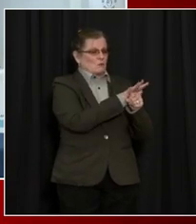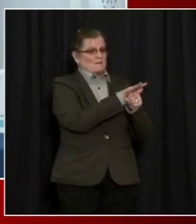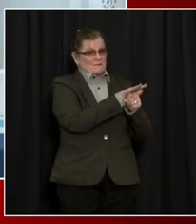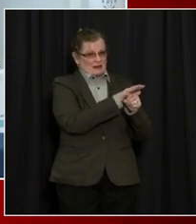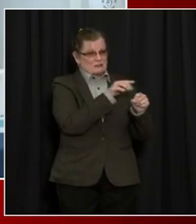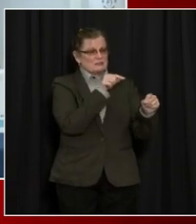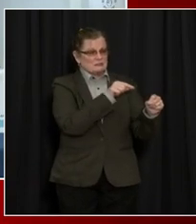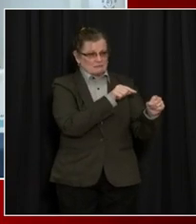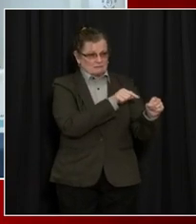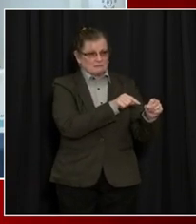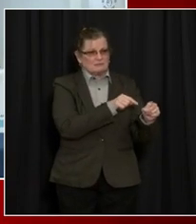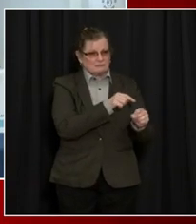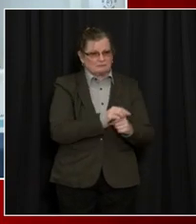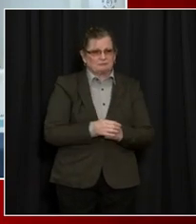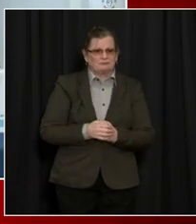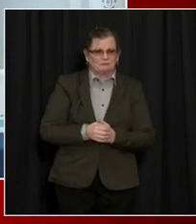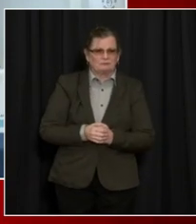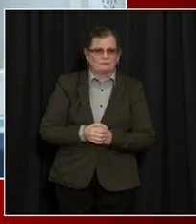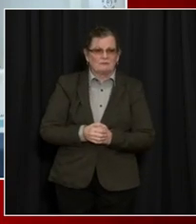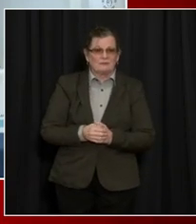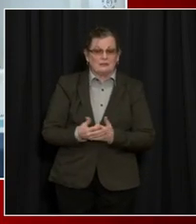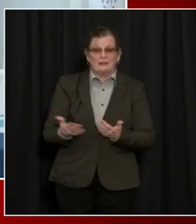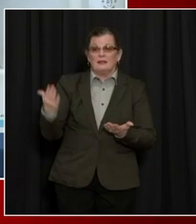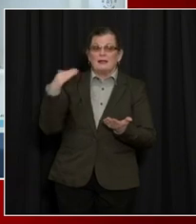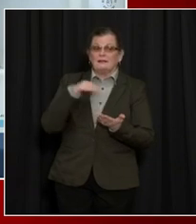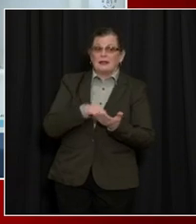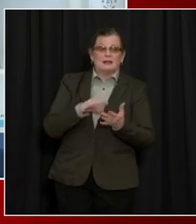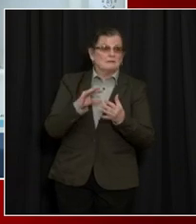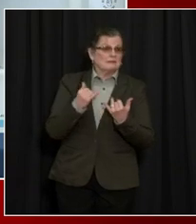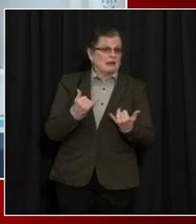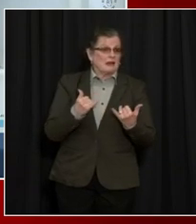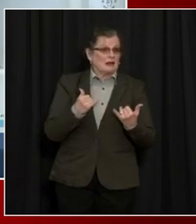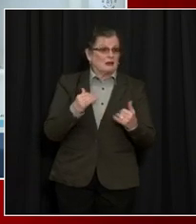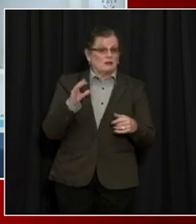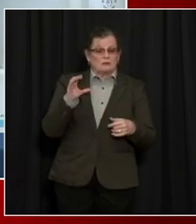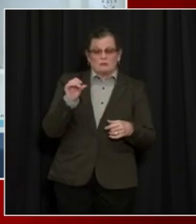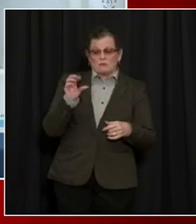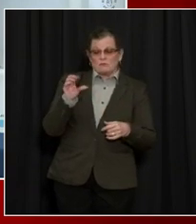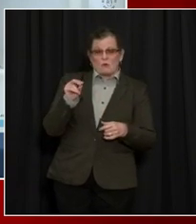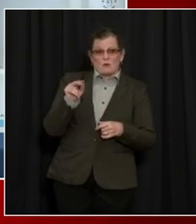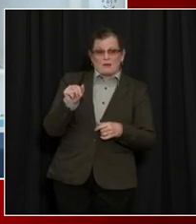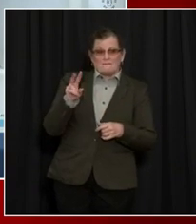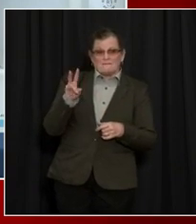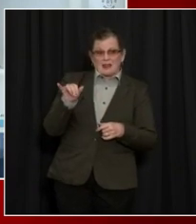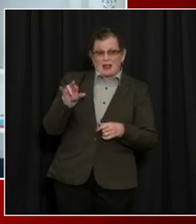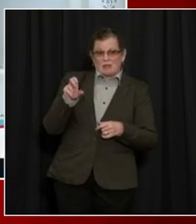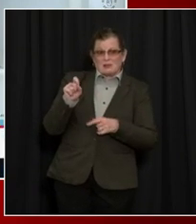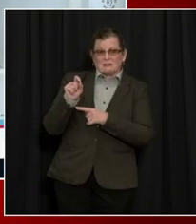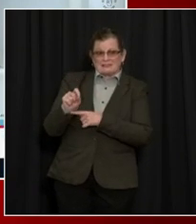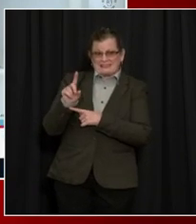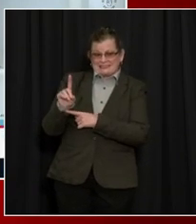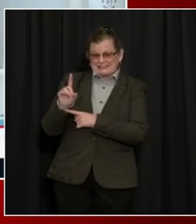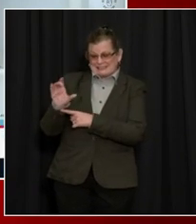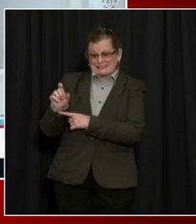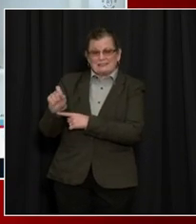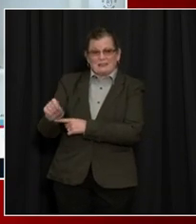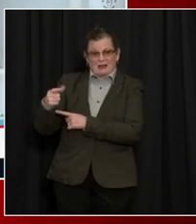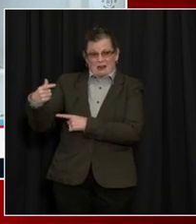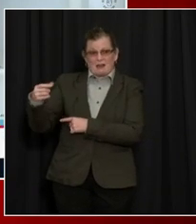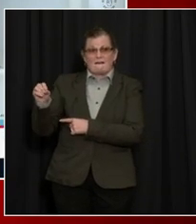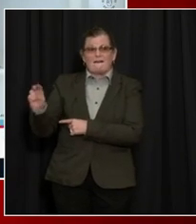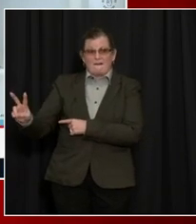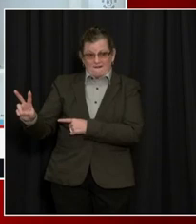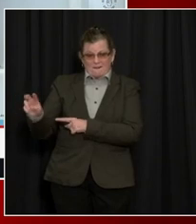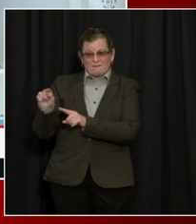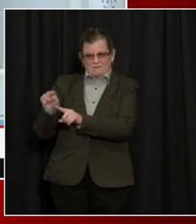on coronavirus.dc.gov. We will make sure our community and our businesses are aware that they're